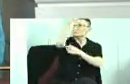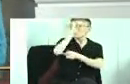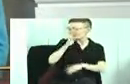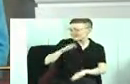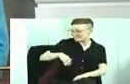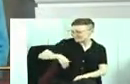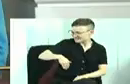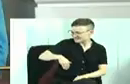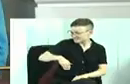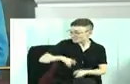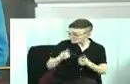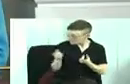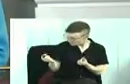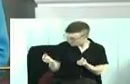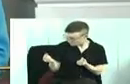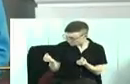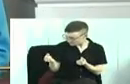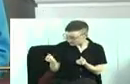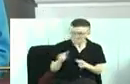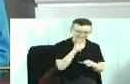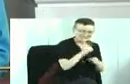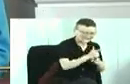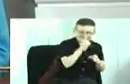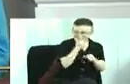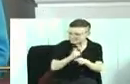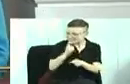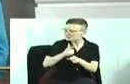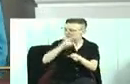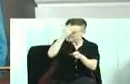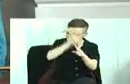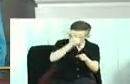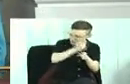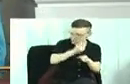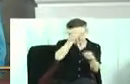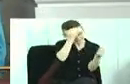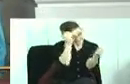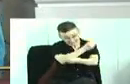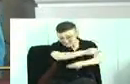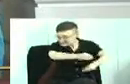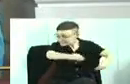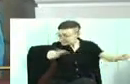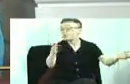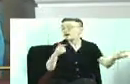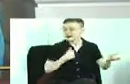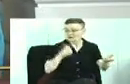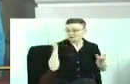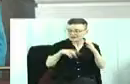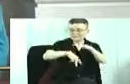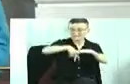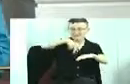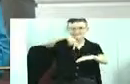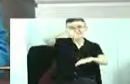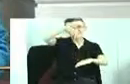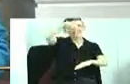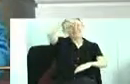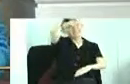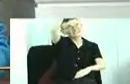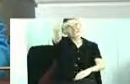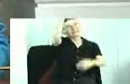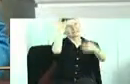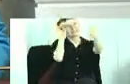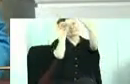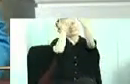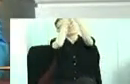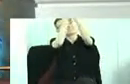the sisters and brothers and tell them I'm ascending to my Abba and to your Abba, my God and your